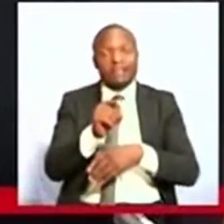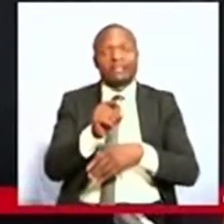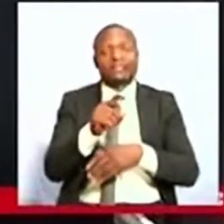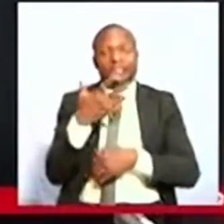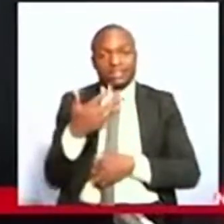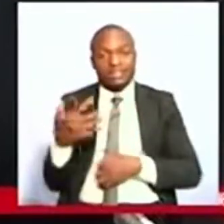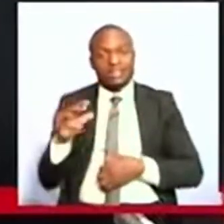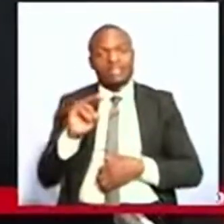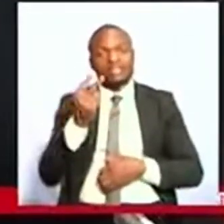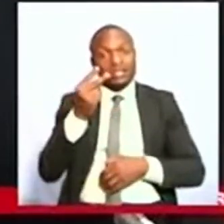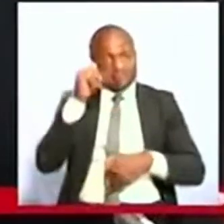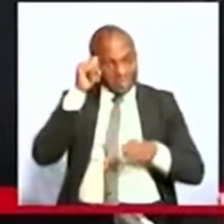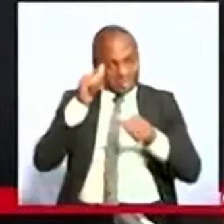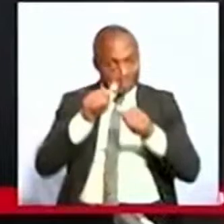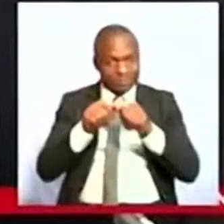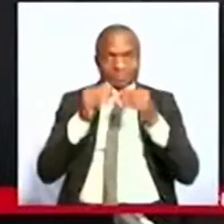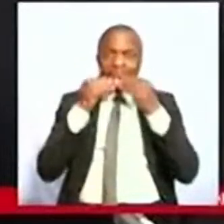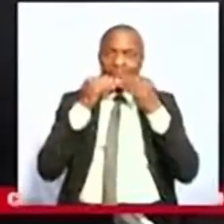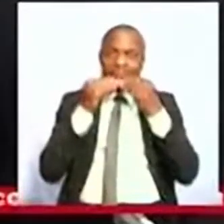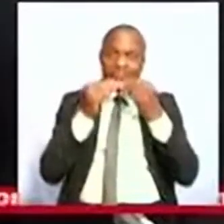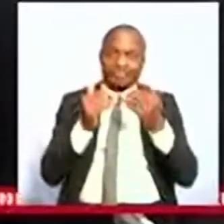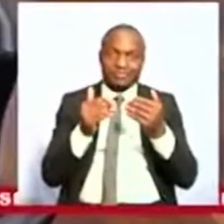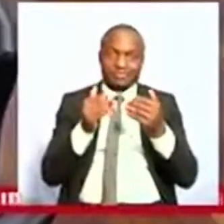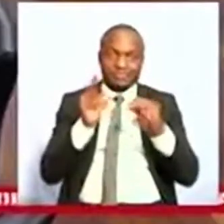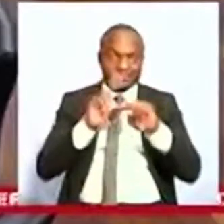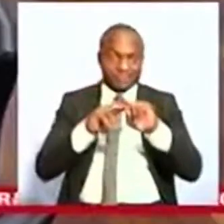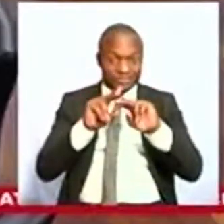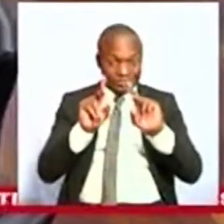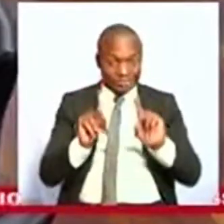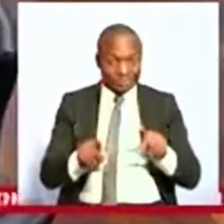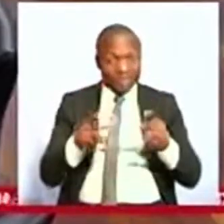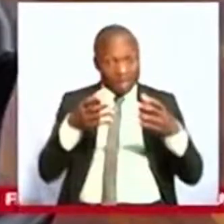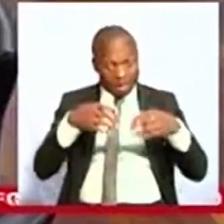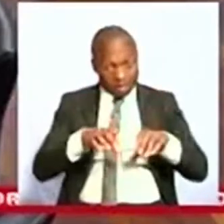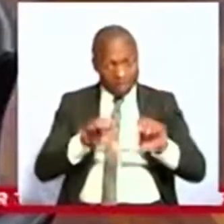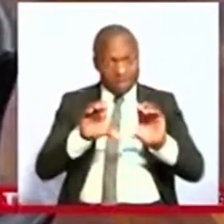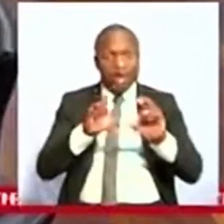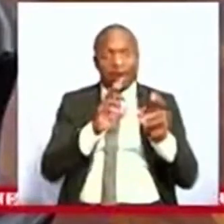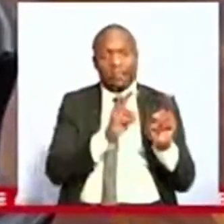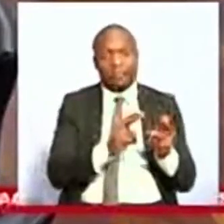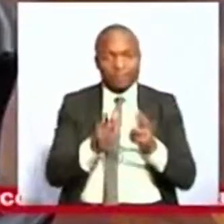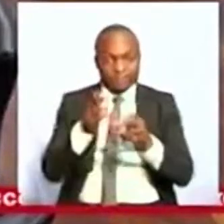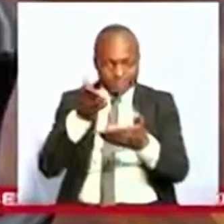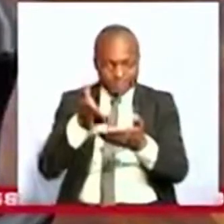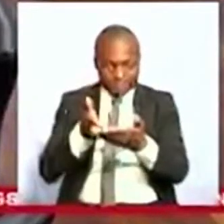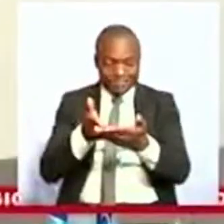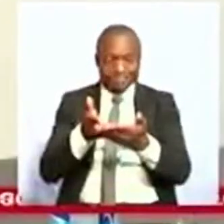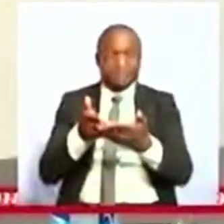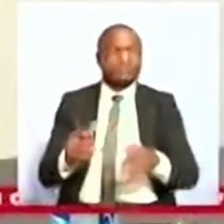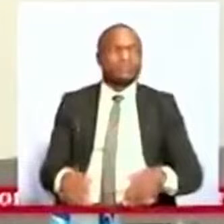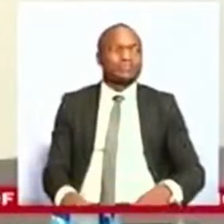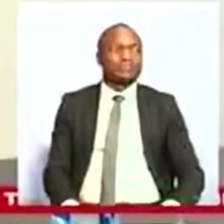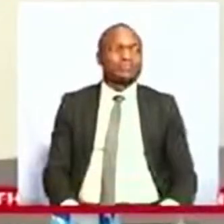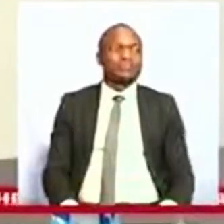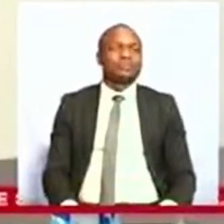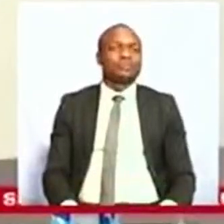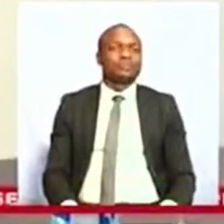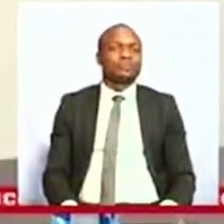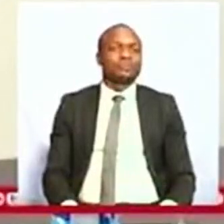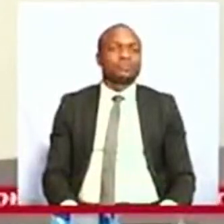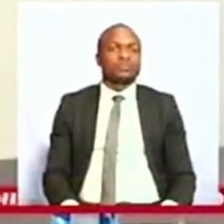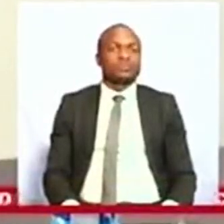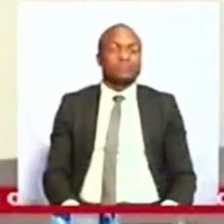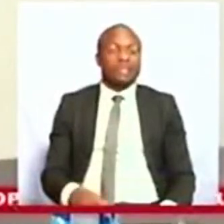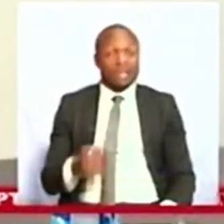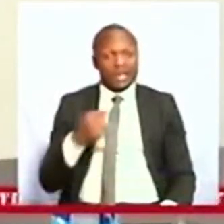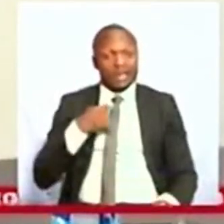protocol? Thank you, Honorable Chair. You can go ahead to respond to that. Okay.